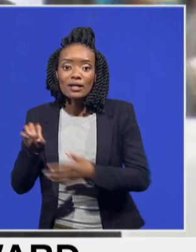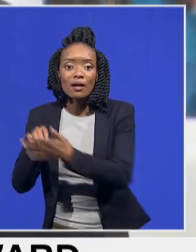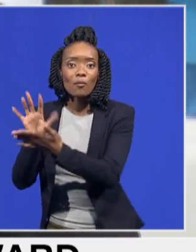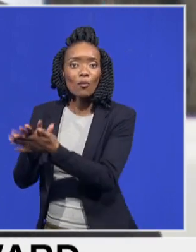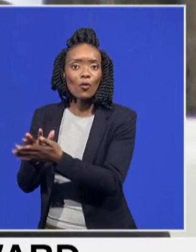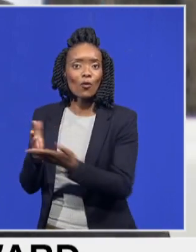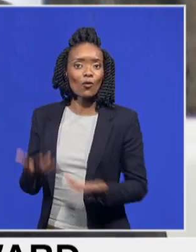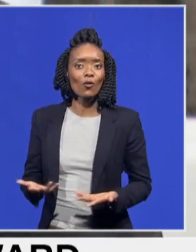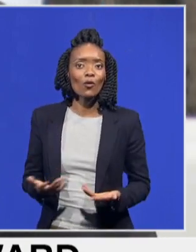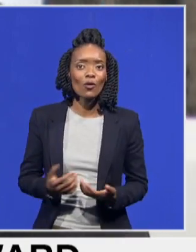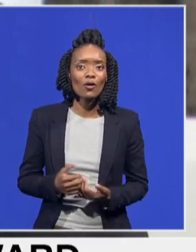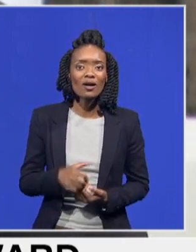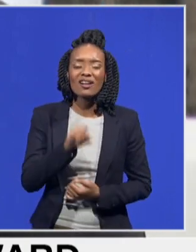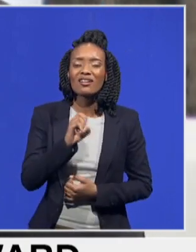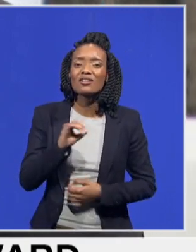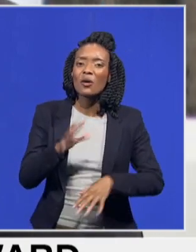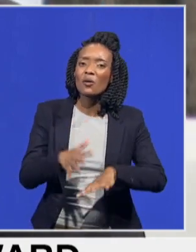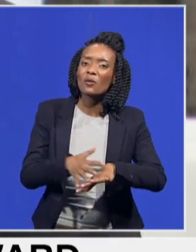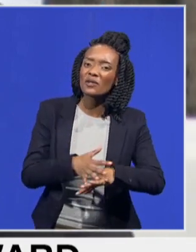it's too slow.